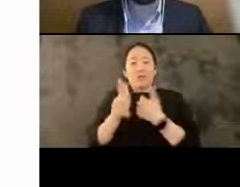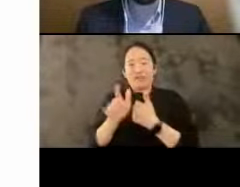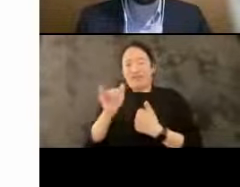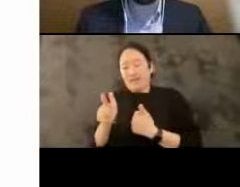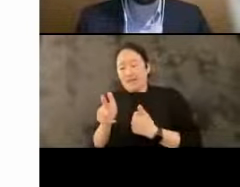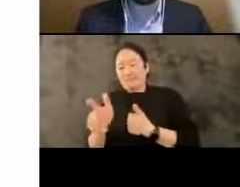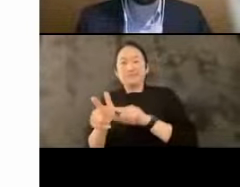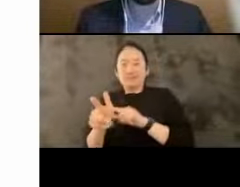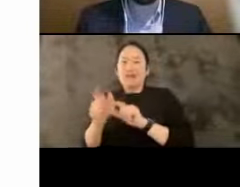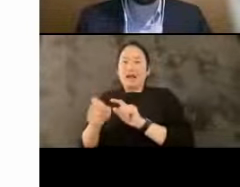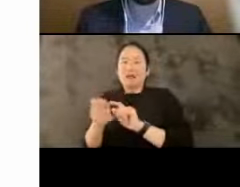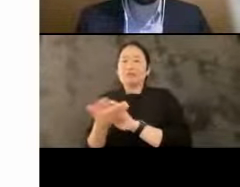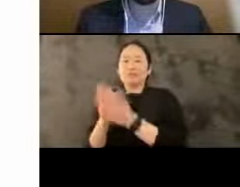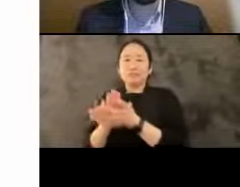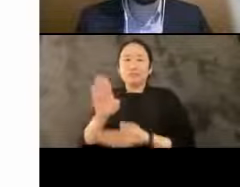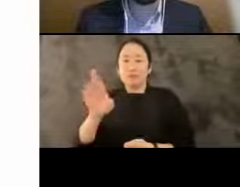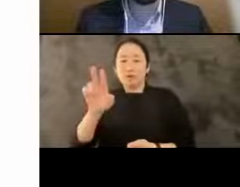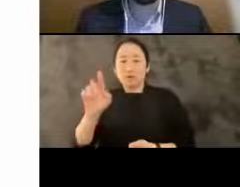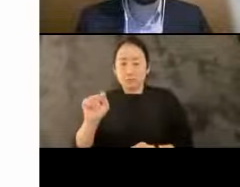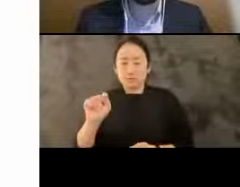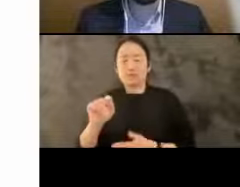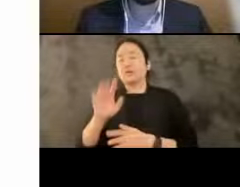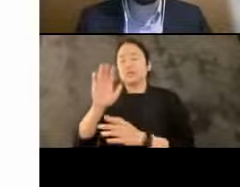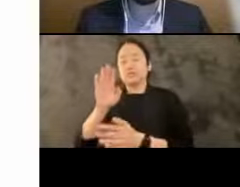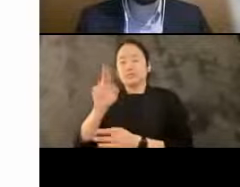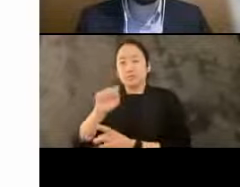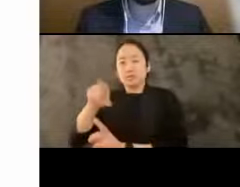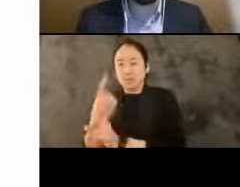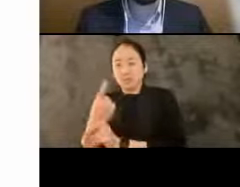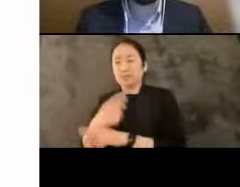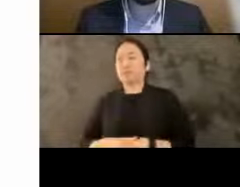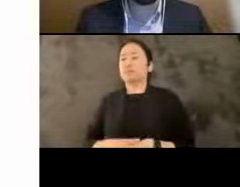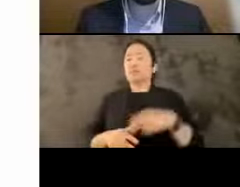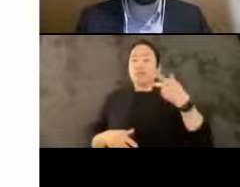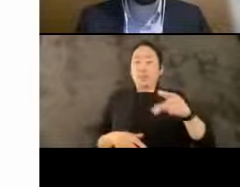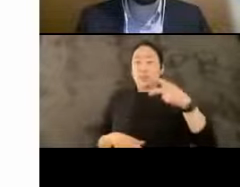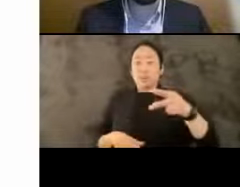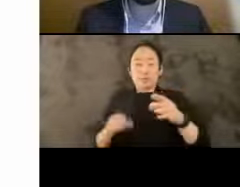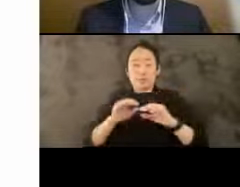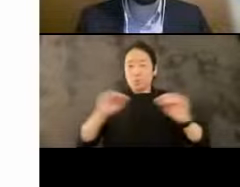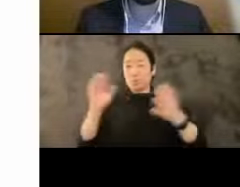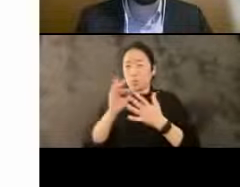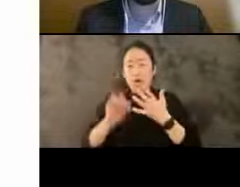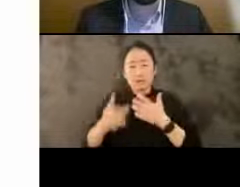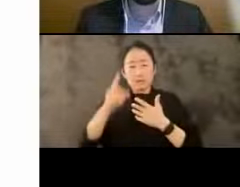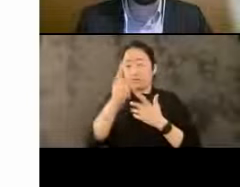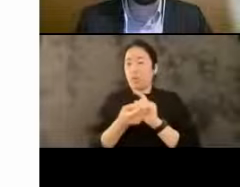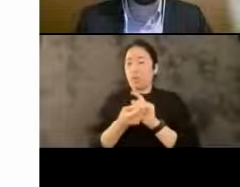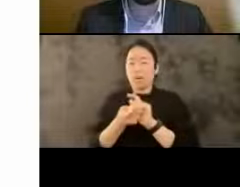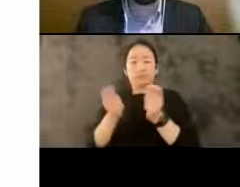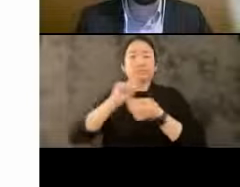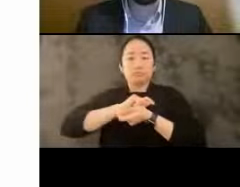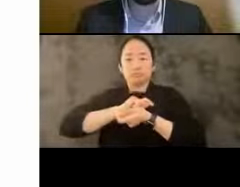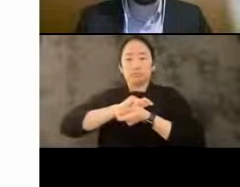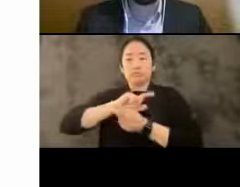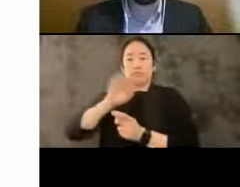in purple is an area where an option does not exist to convert a travel lane to a bus only lane because there's only